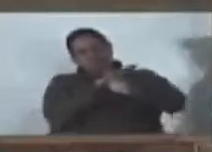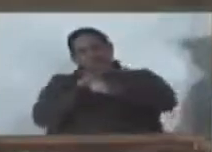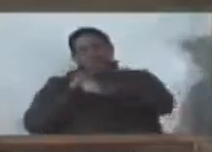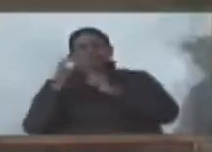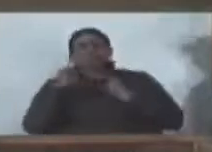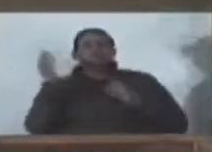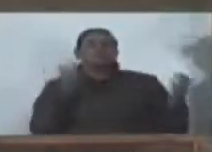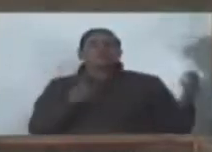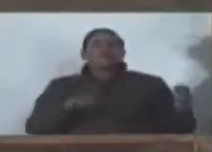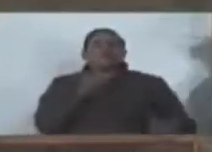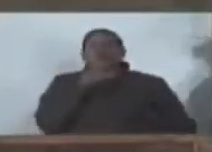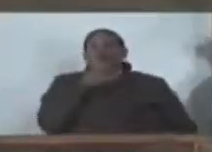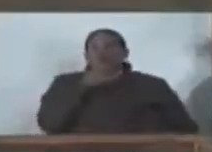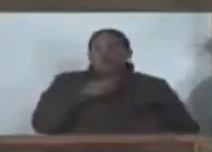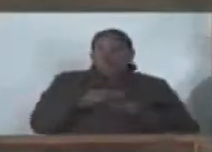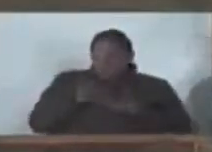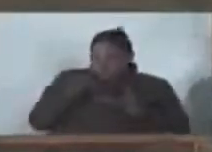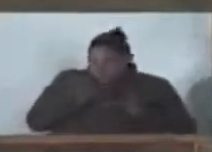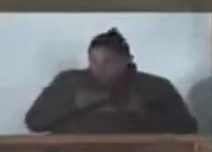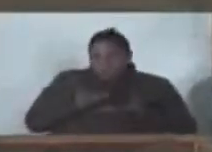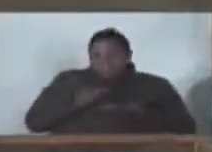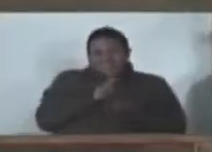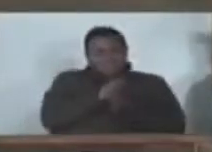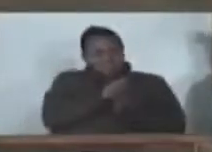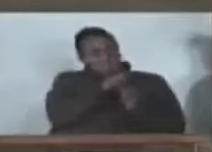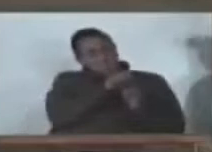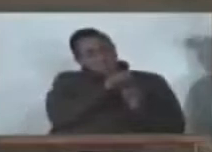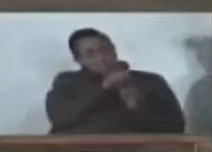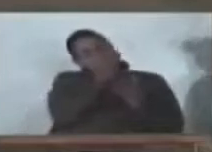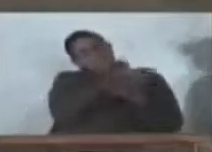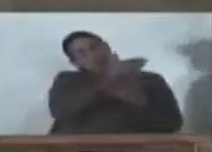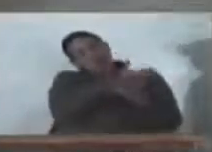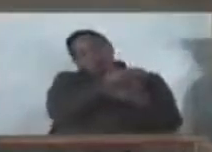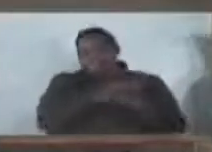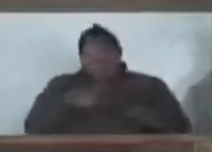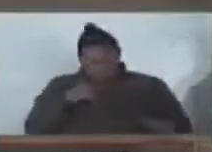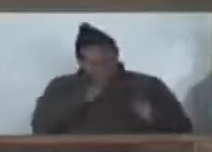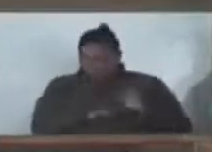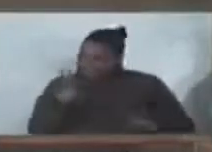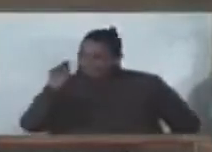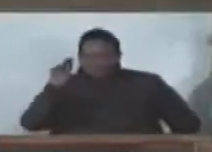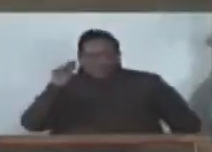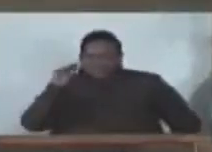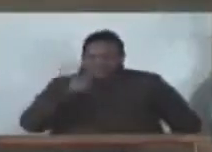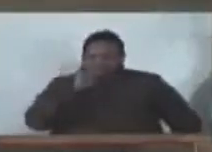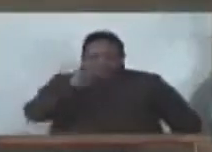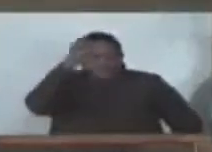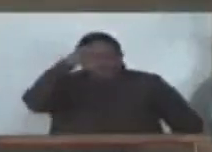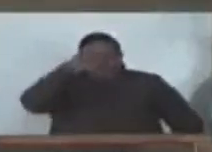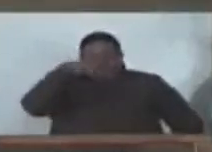very soon. Sexual harassment is not a simple matter. It is a very serious crime